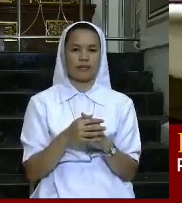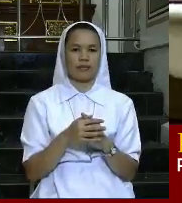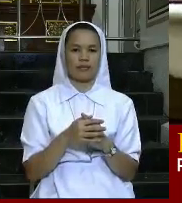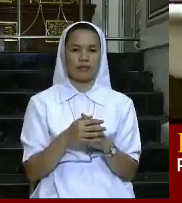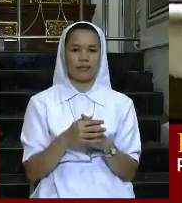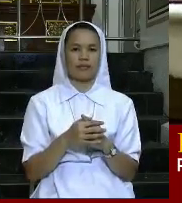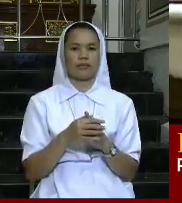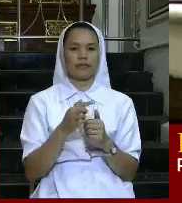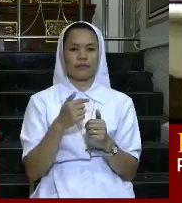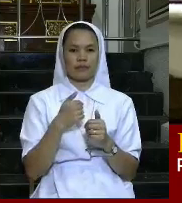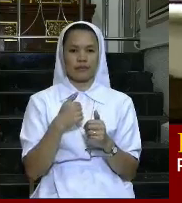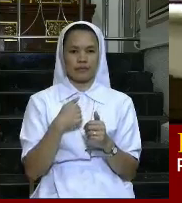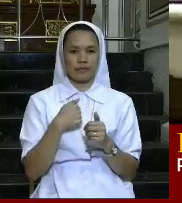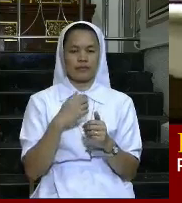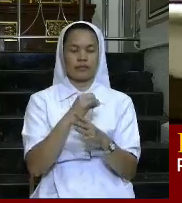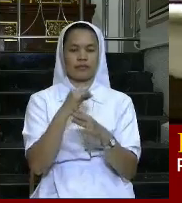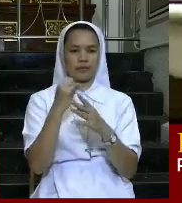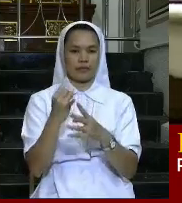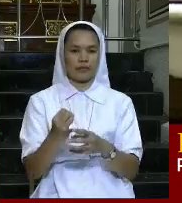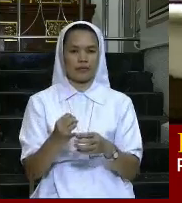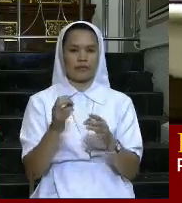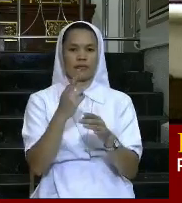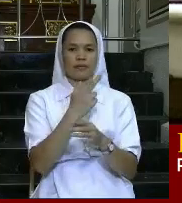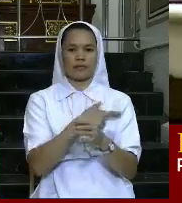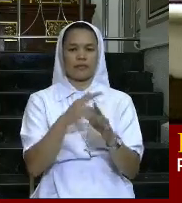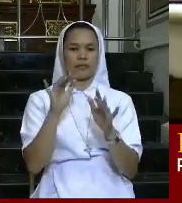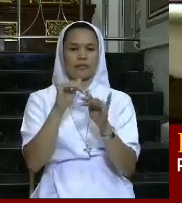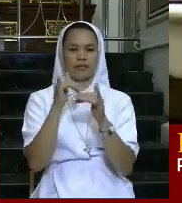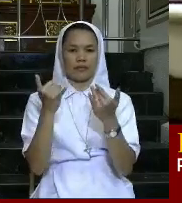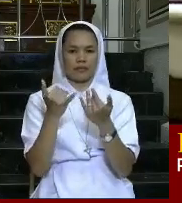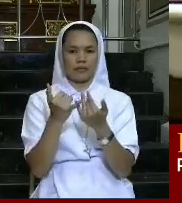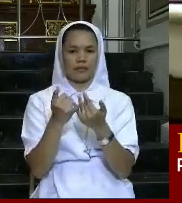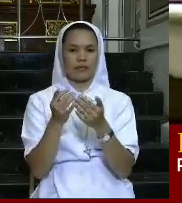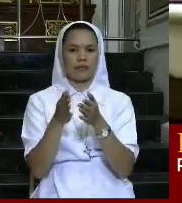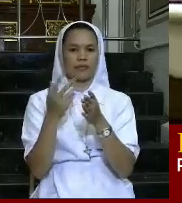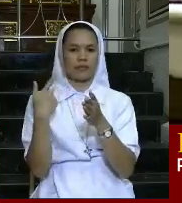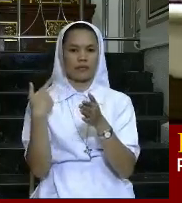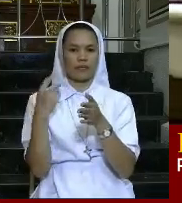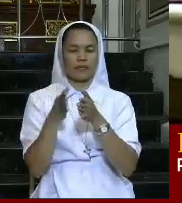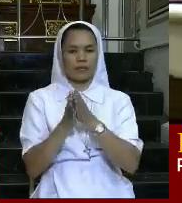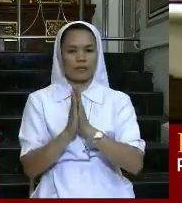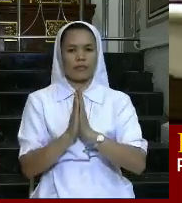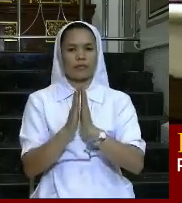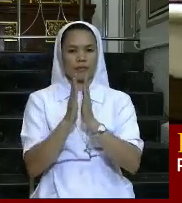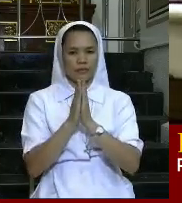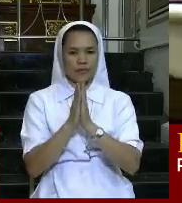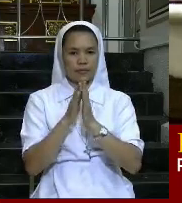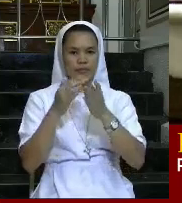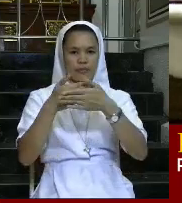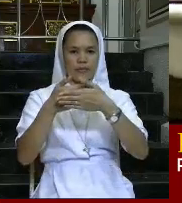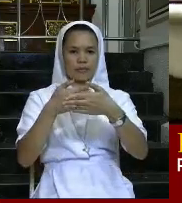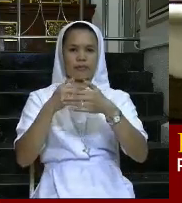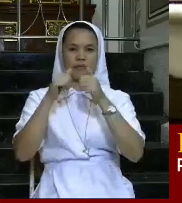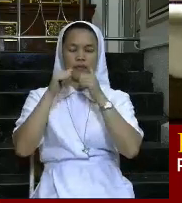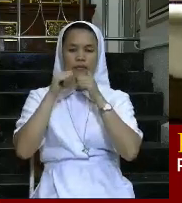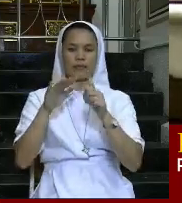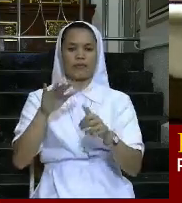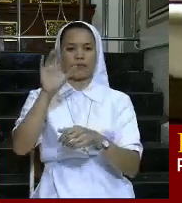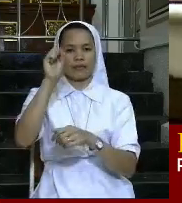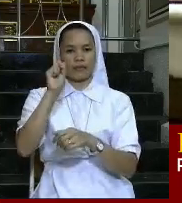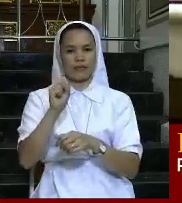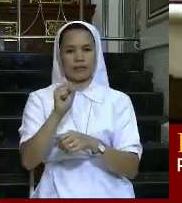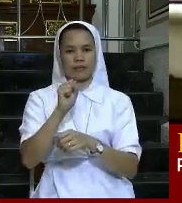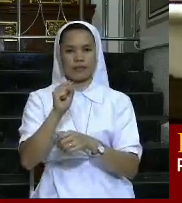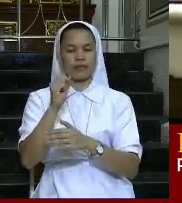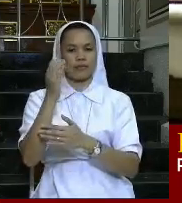I enjoin our religious communities to have vigil prayer before the Blessed Sacrament.